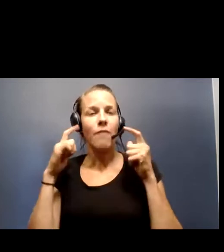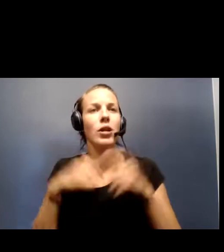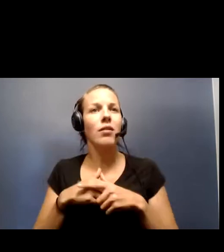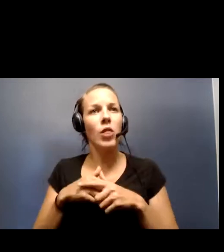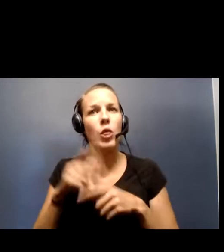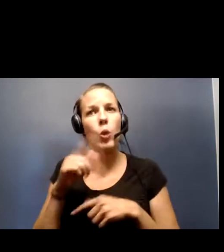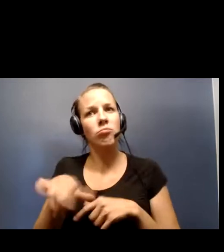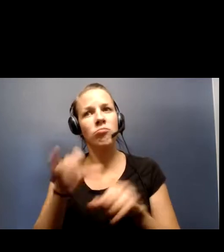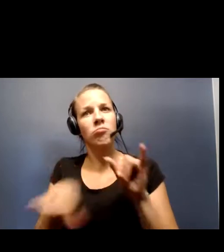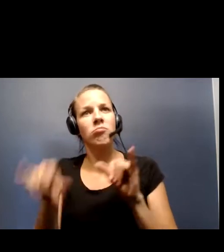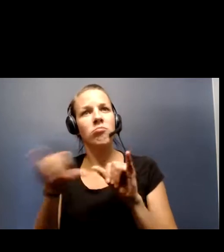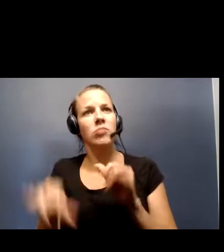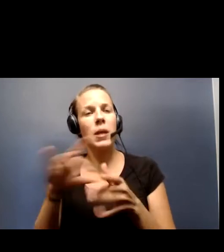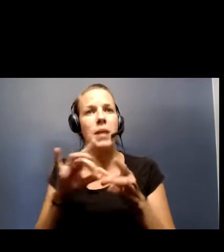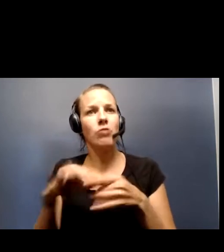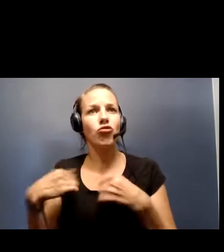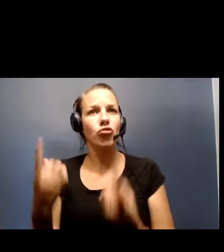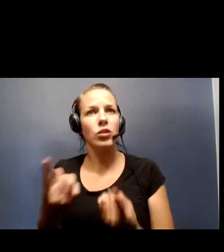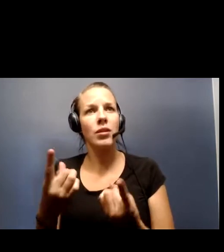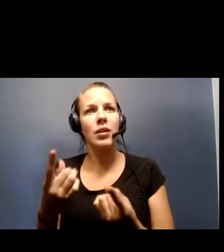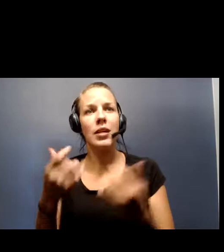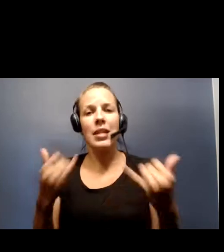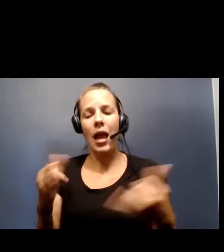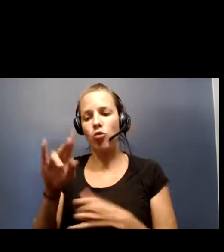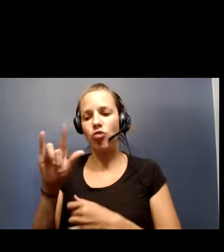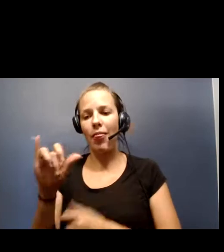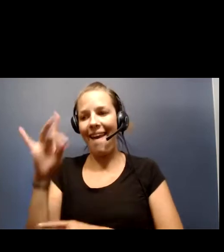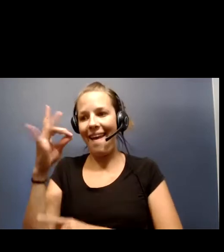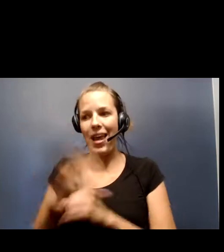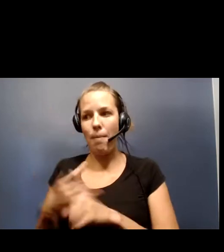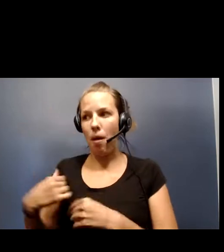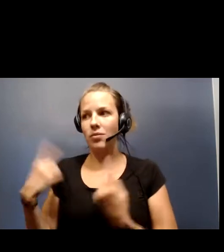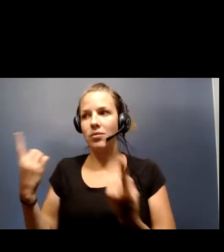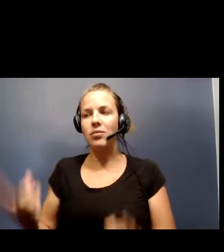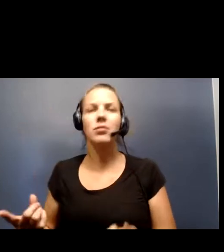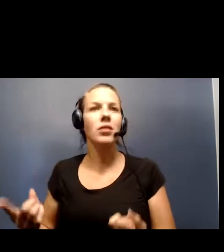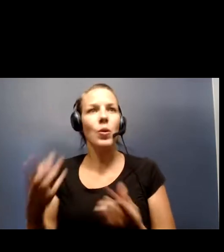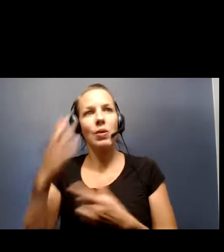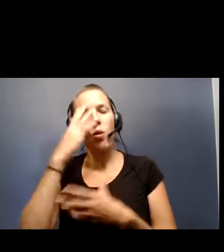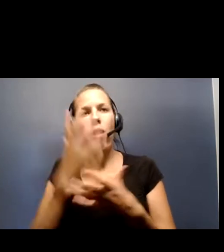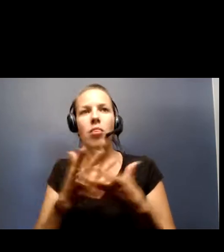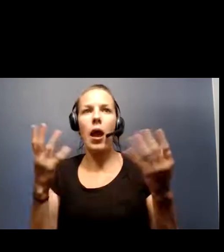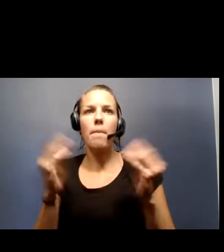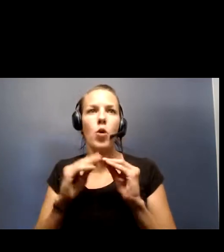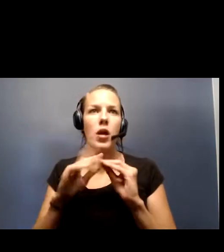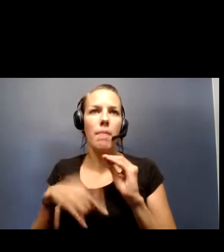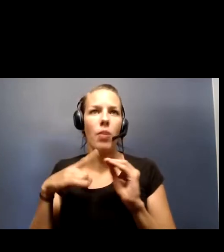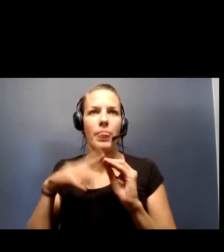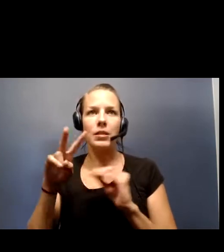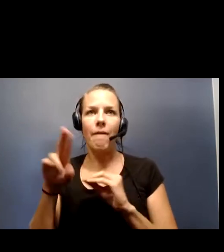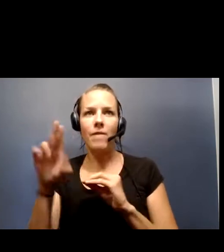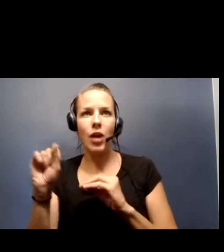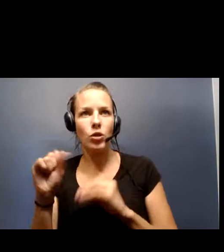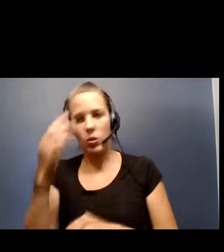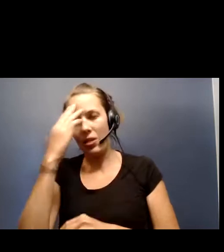kind of our standard message. And it's now July, we're 8 months into this global pandemic, and we know a lot more about this virus. We know a lot more